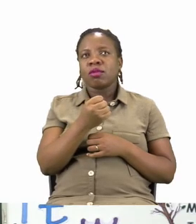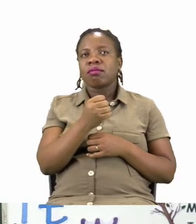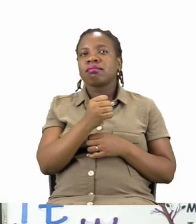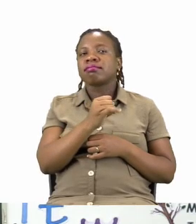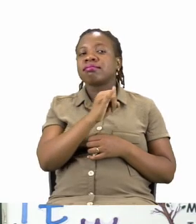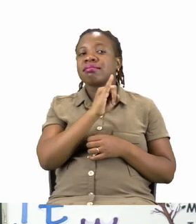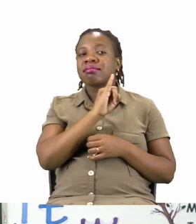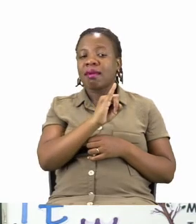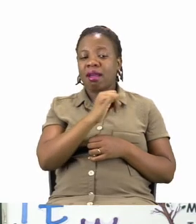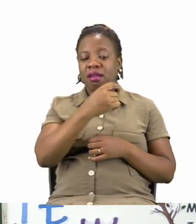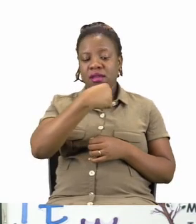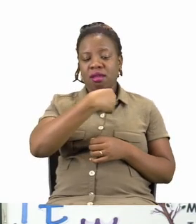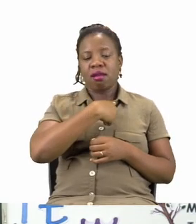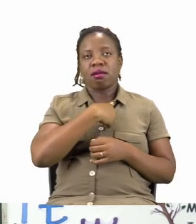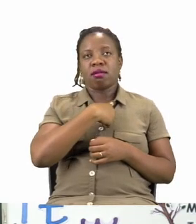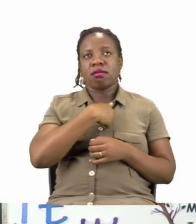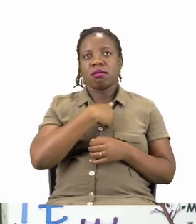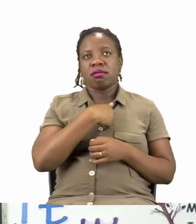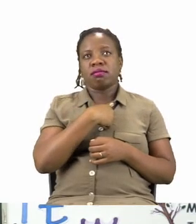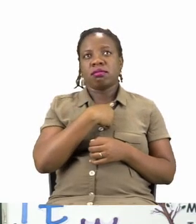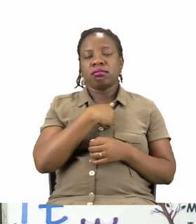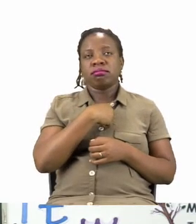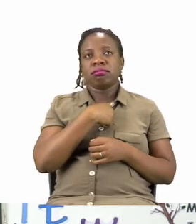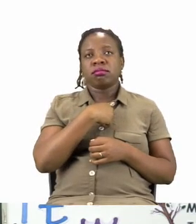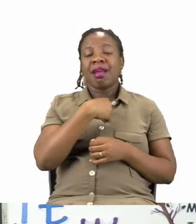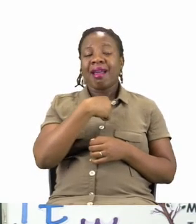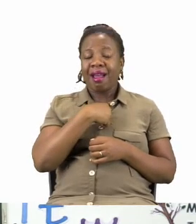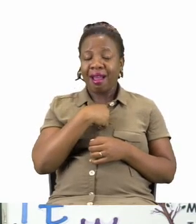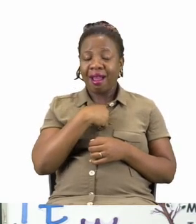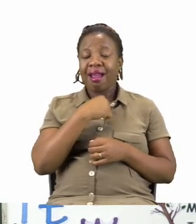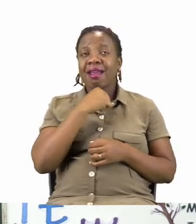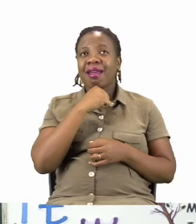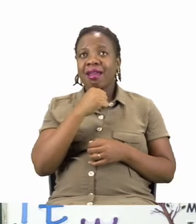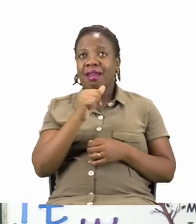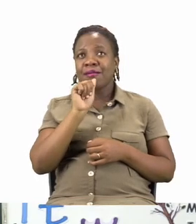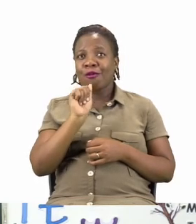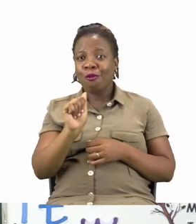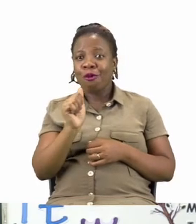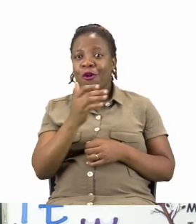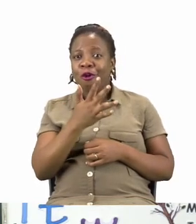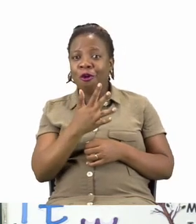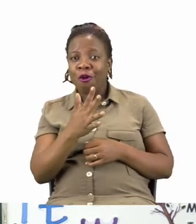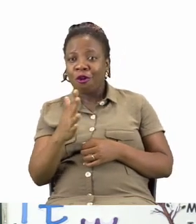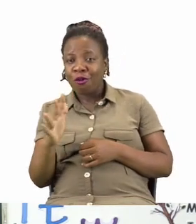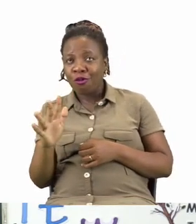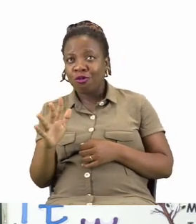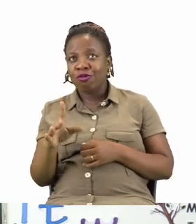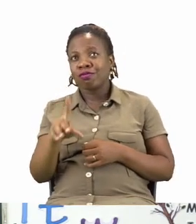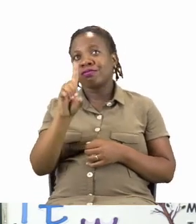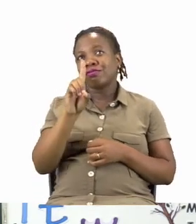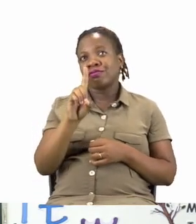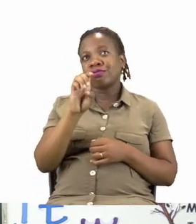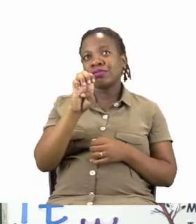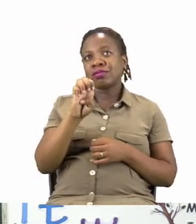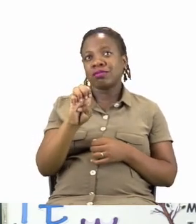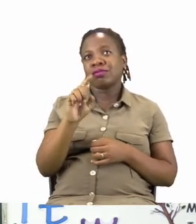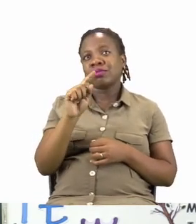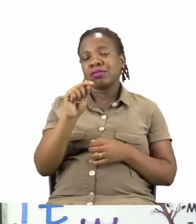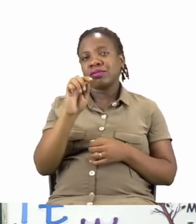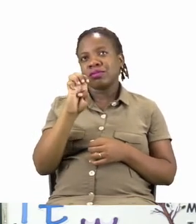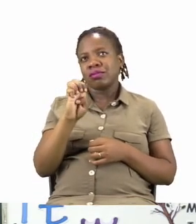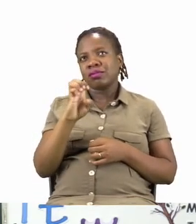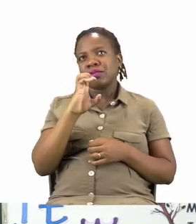with I. So I am a water detective.